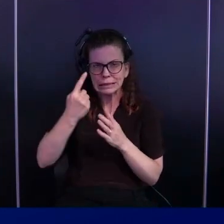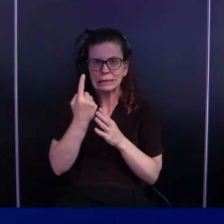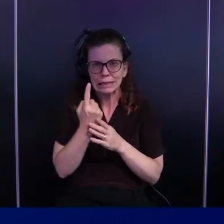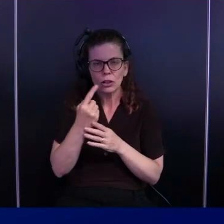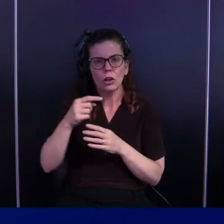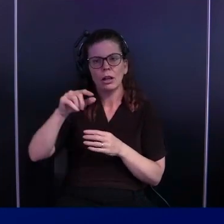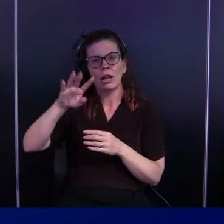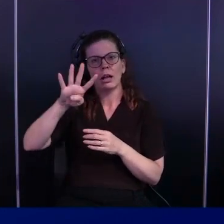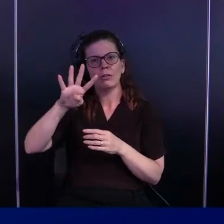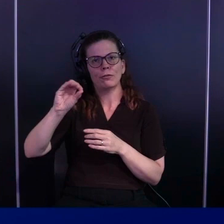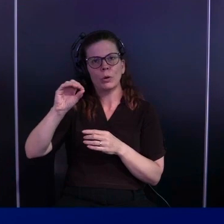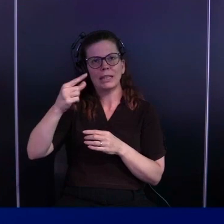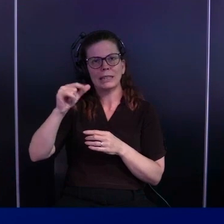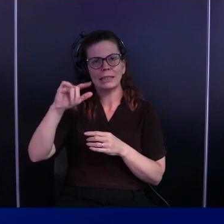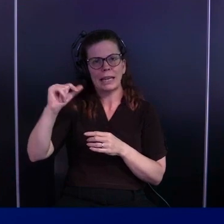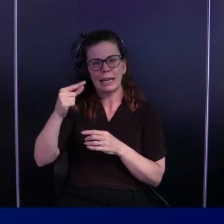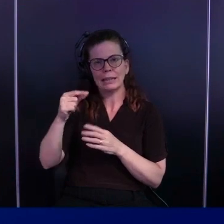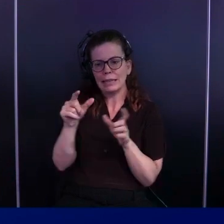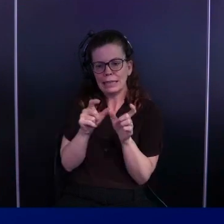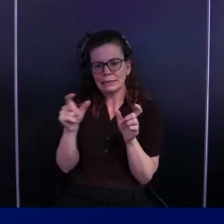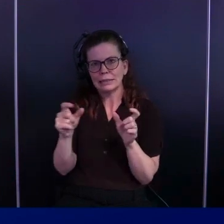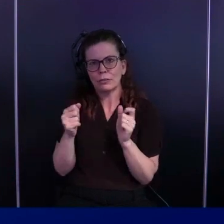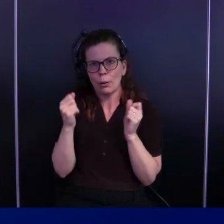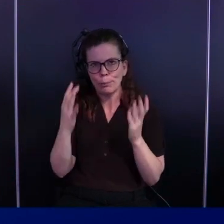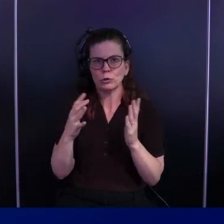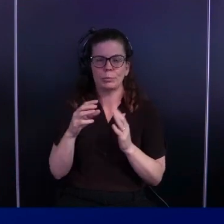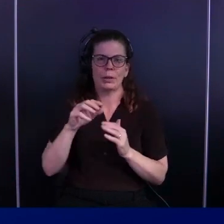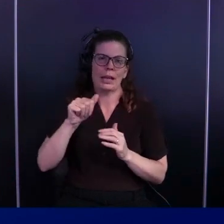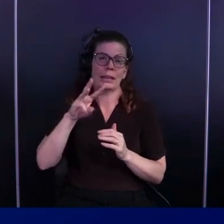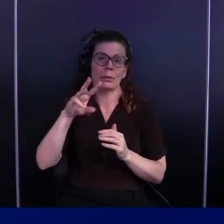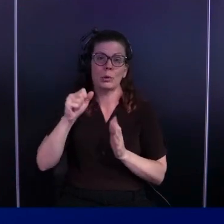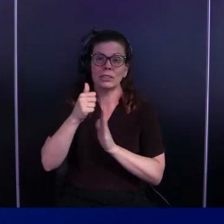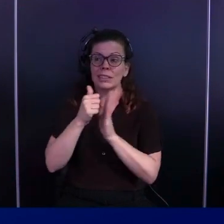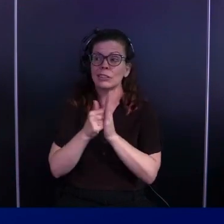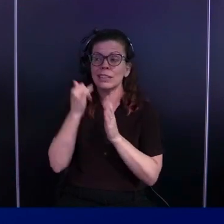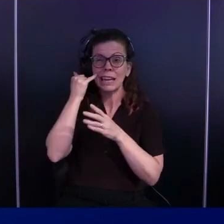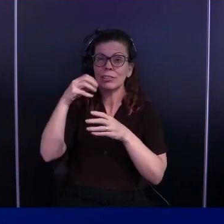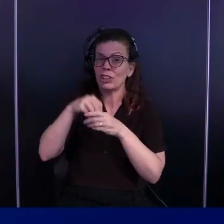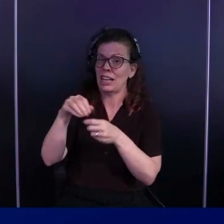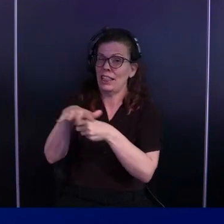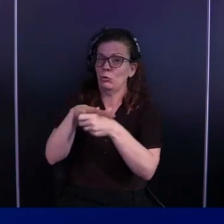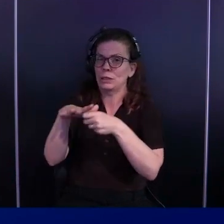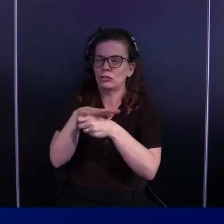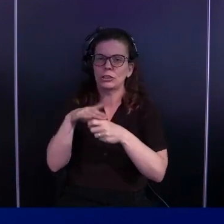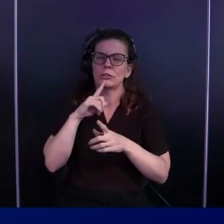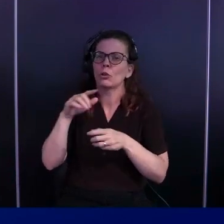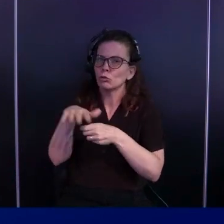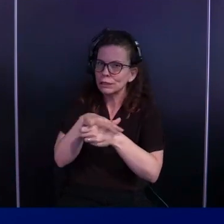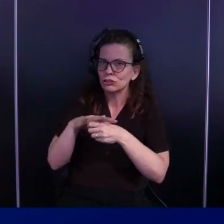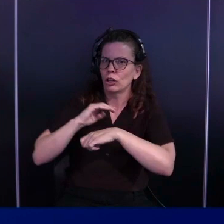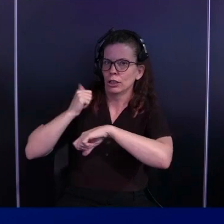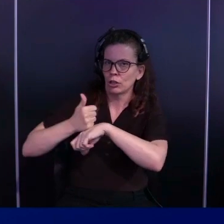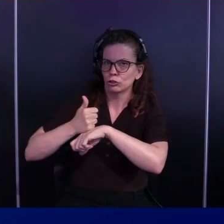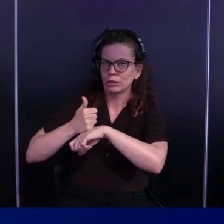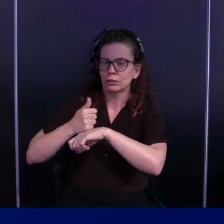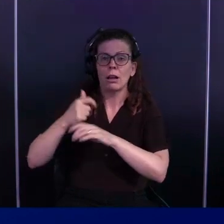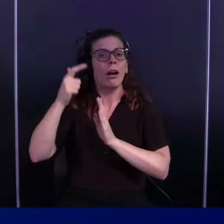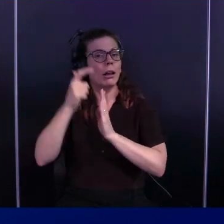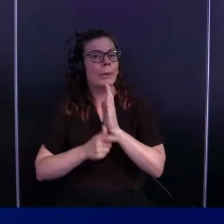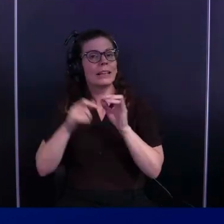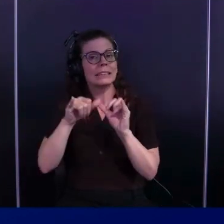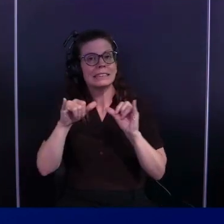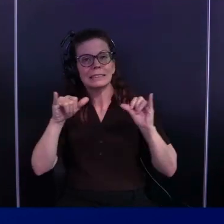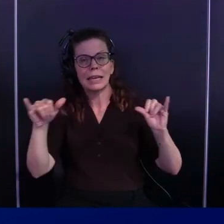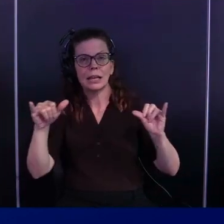to multiple AWS accounts as long as they reside within the region. So it's kind of a regional construct. It automatically scales